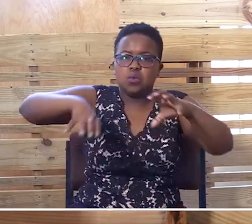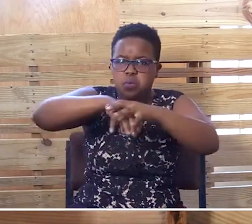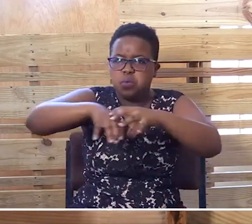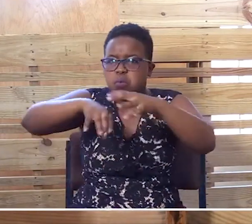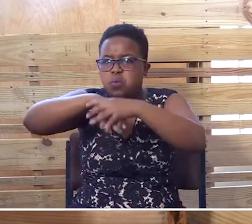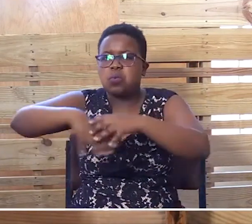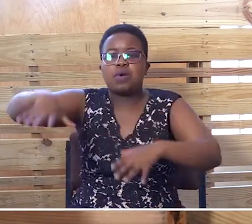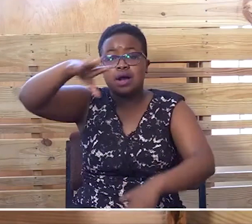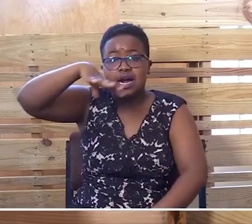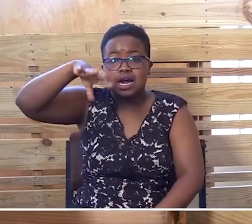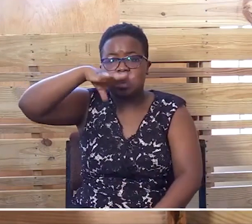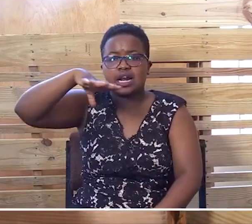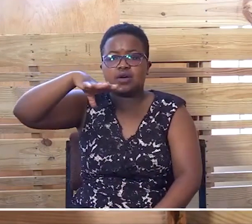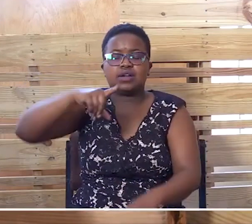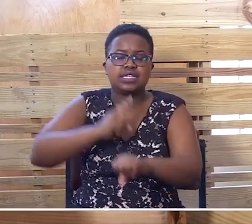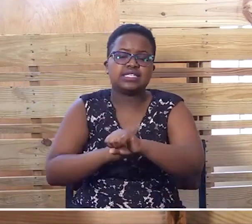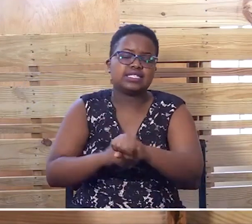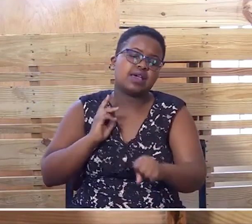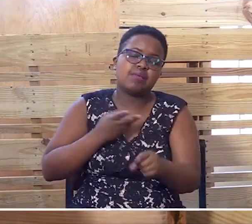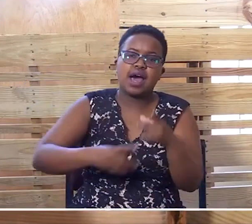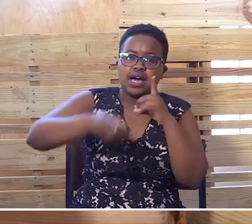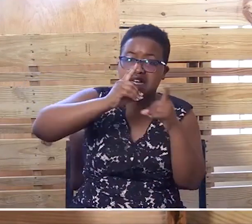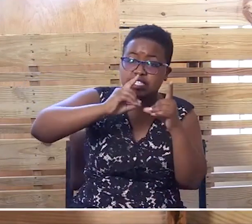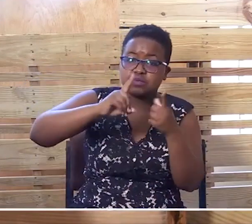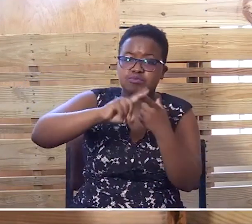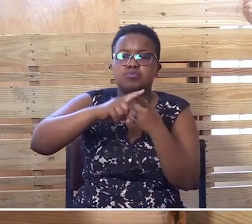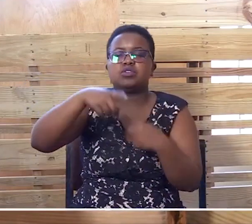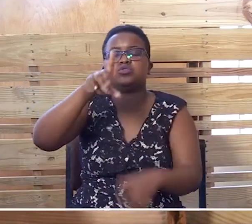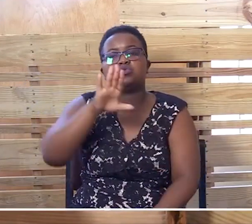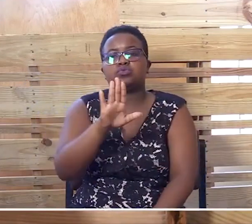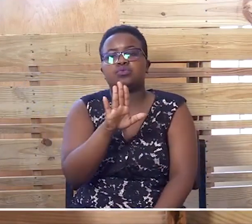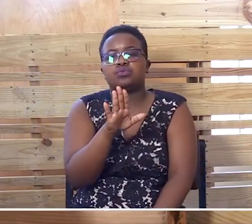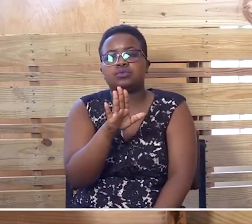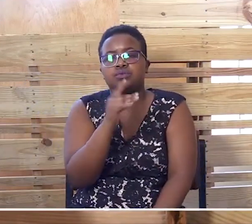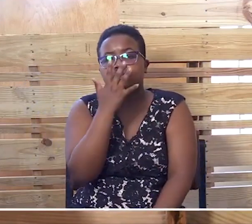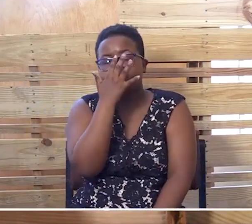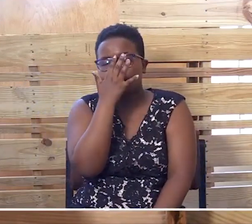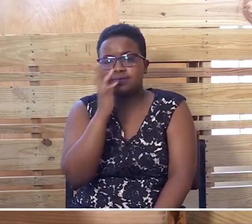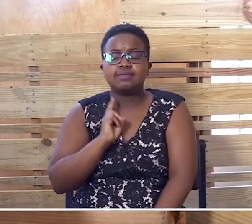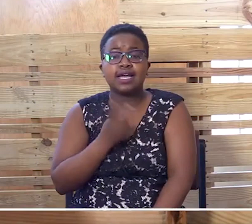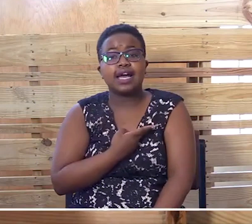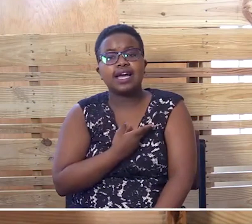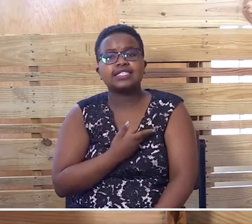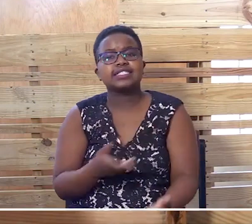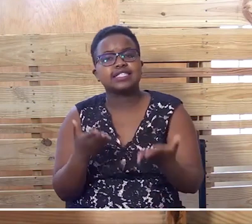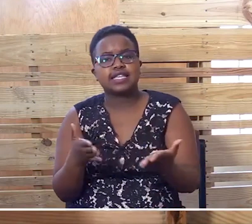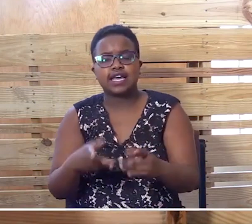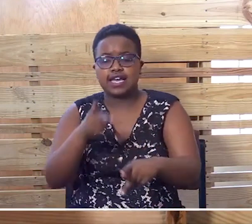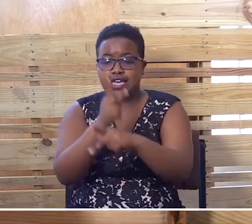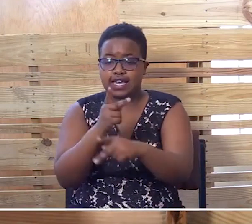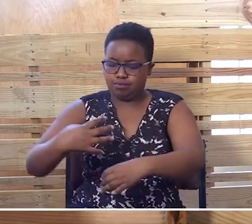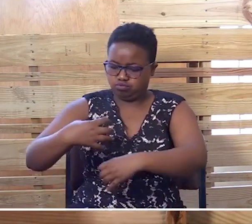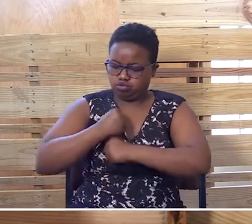hear me speaking with you, and will always be there, and will always put their trust in